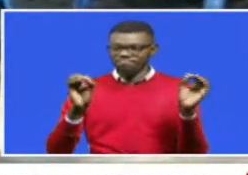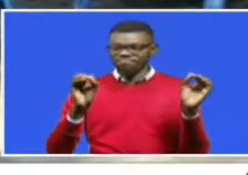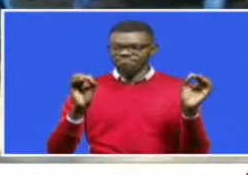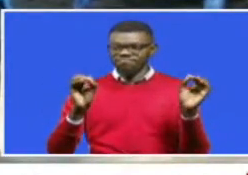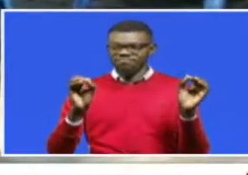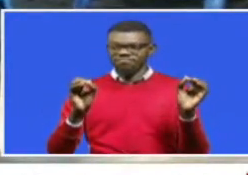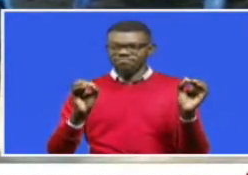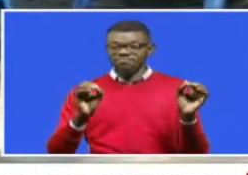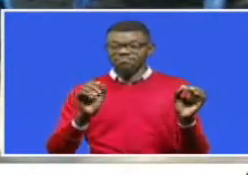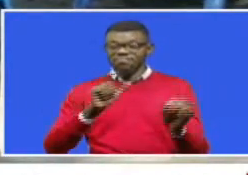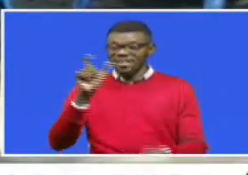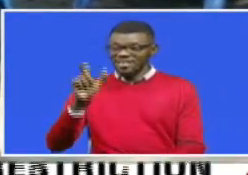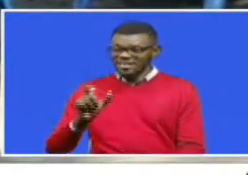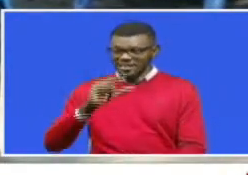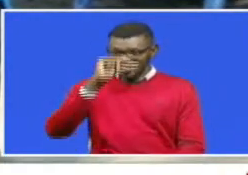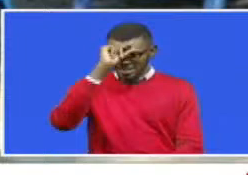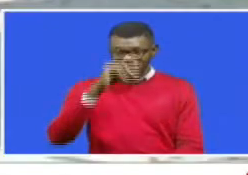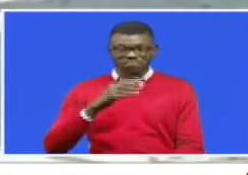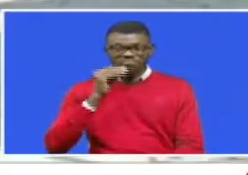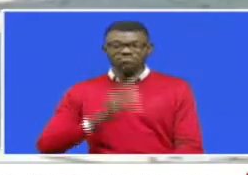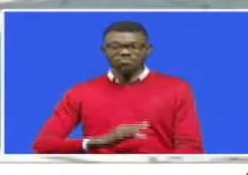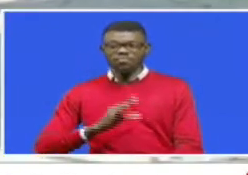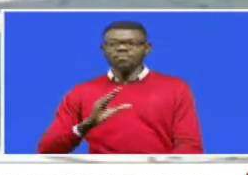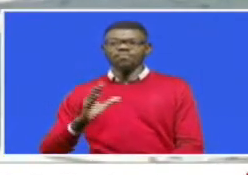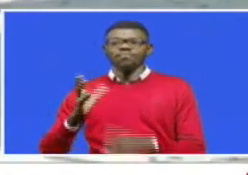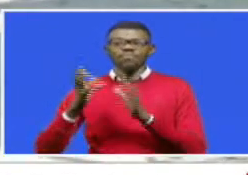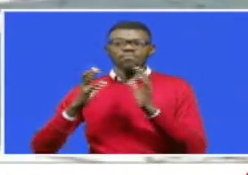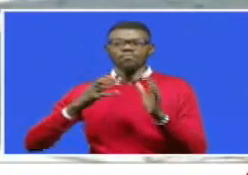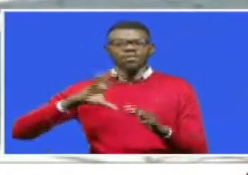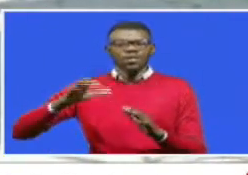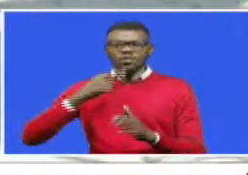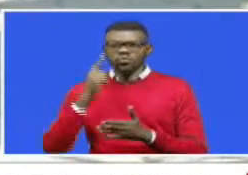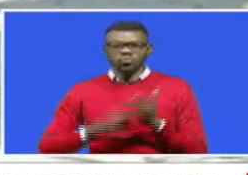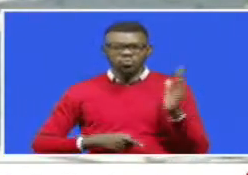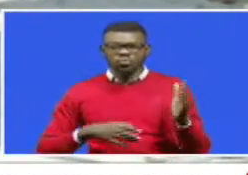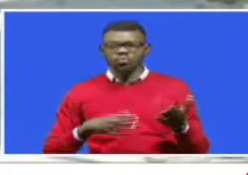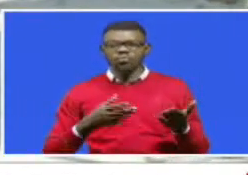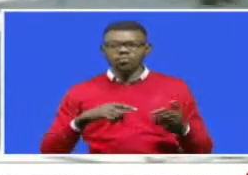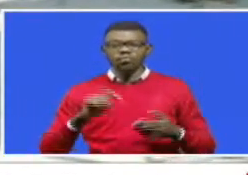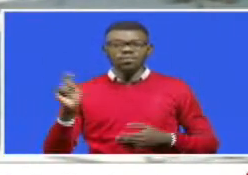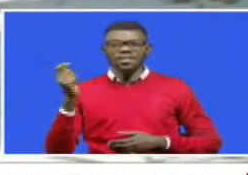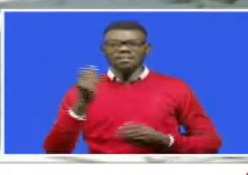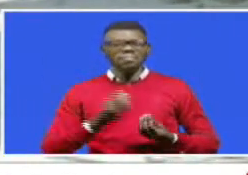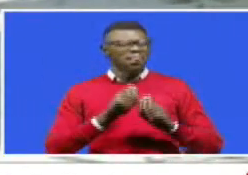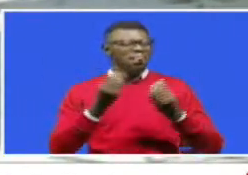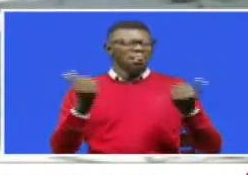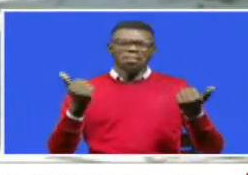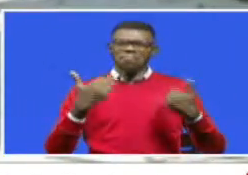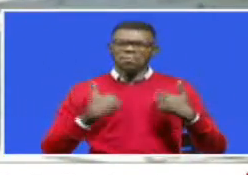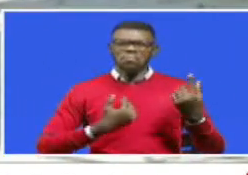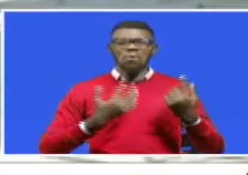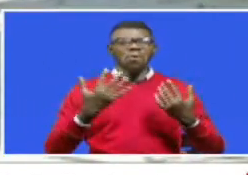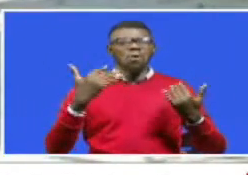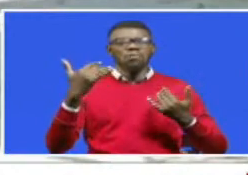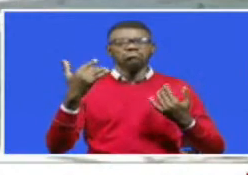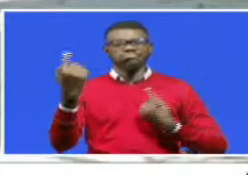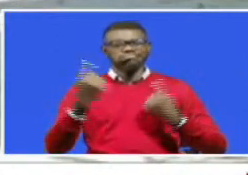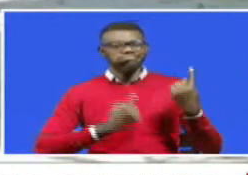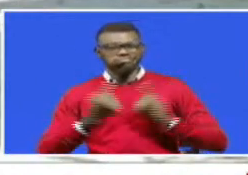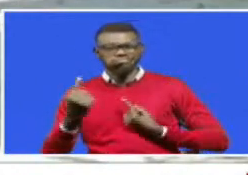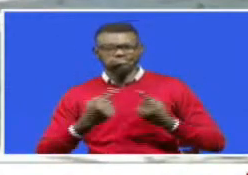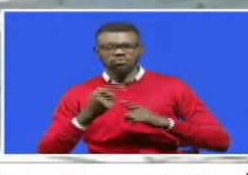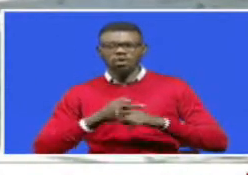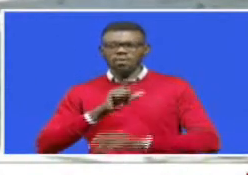the Italian government spokesperson in Kilifi County, has said Kenya received a very few tourists from Italy because they banned tourists from